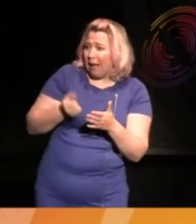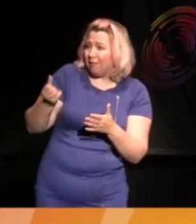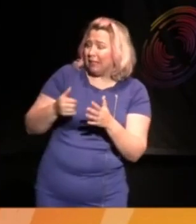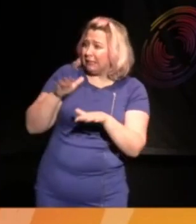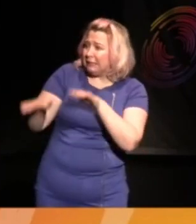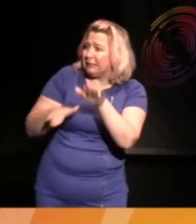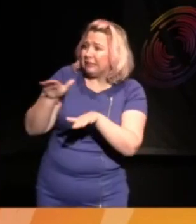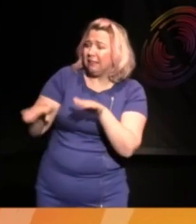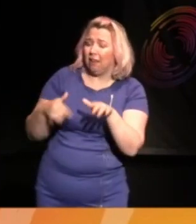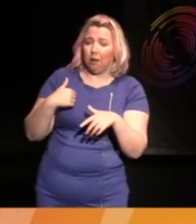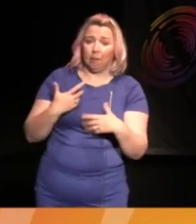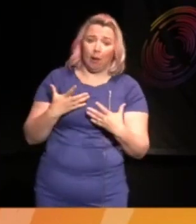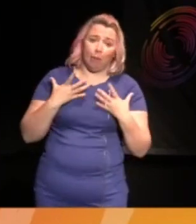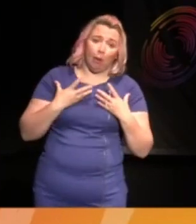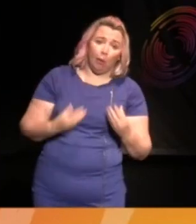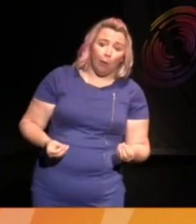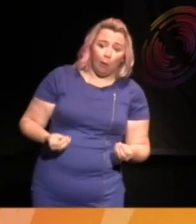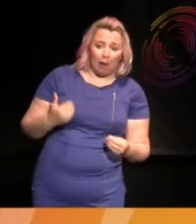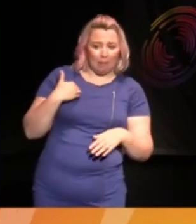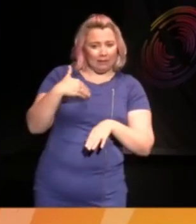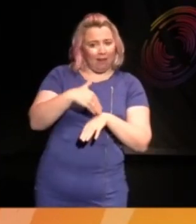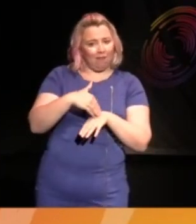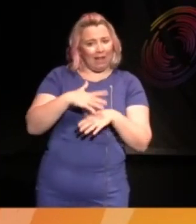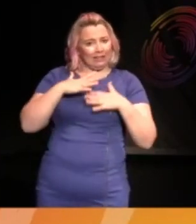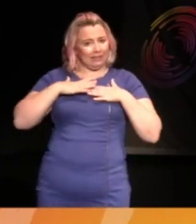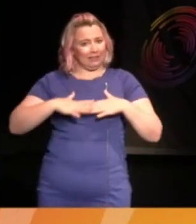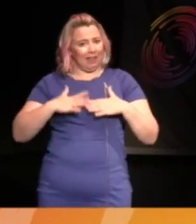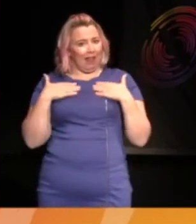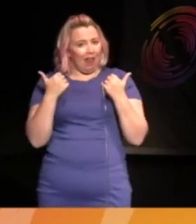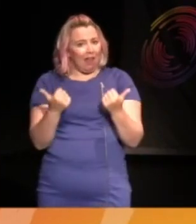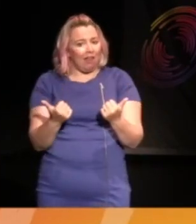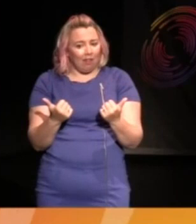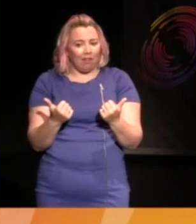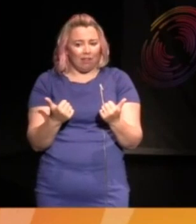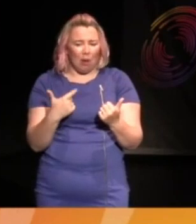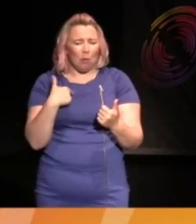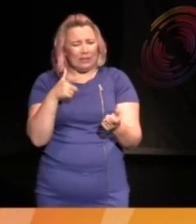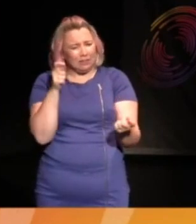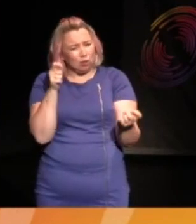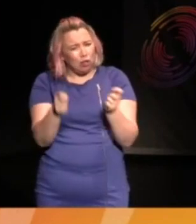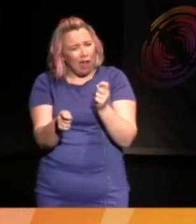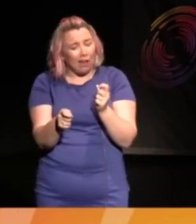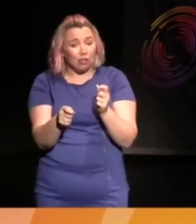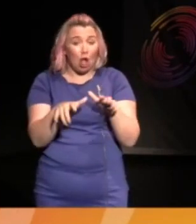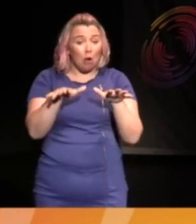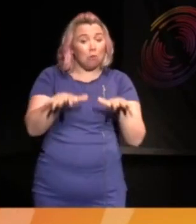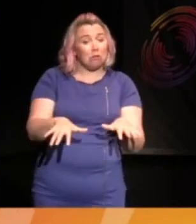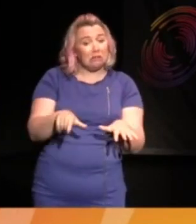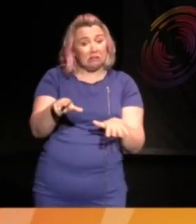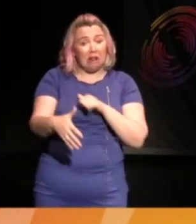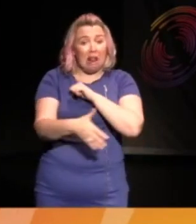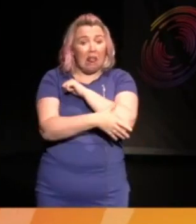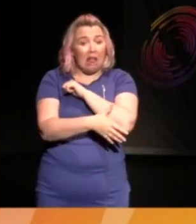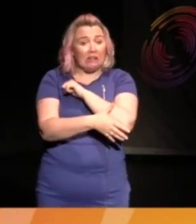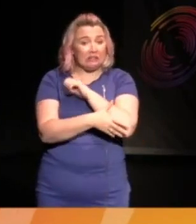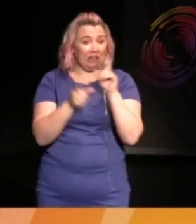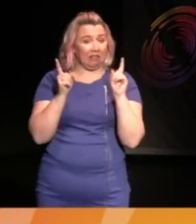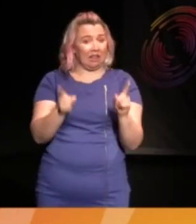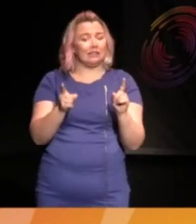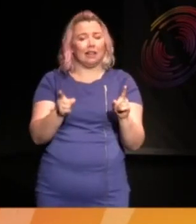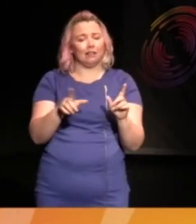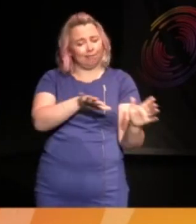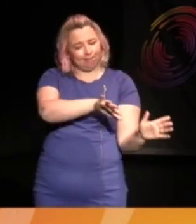So we need to change that narrative from one of Britain is lazy to one of actually